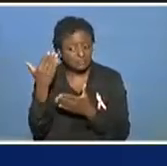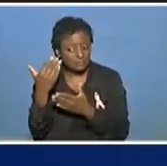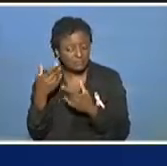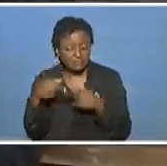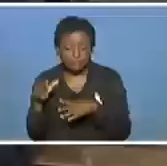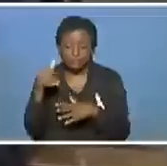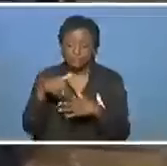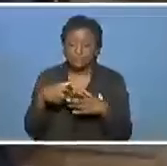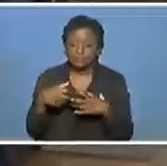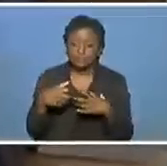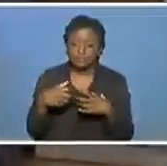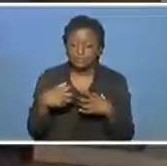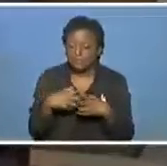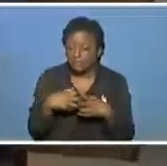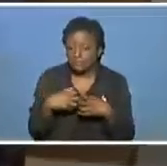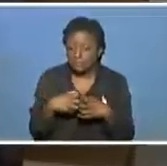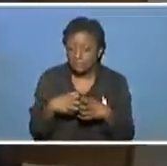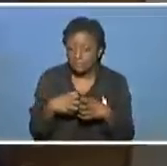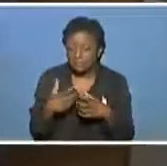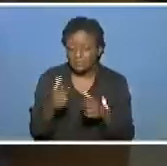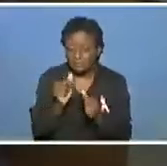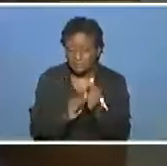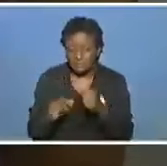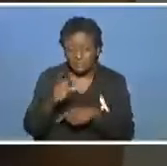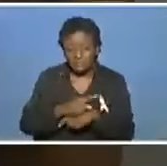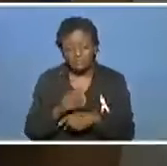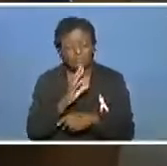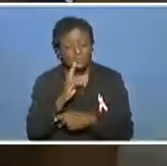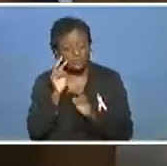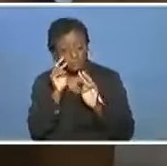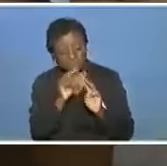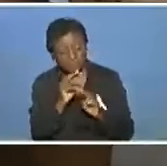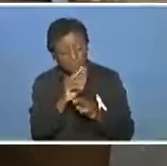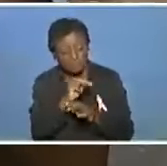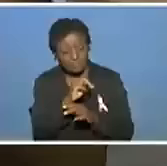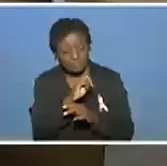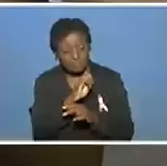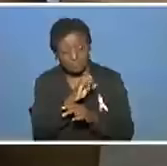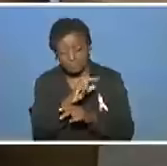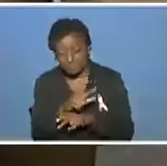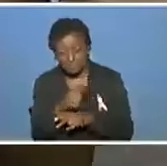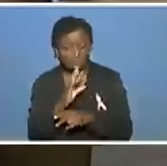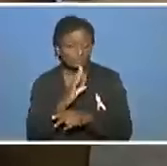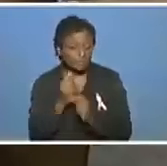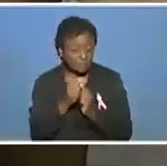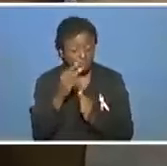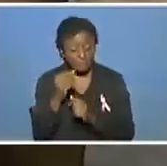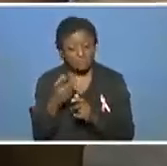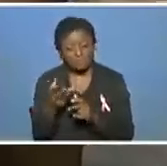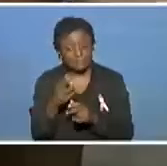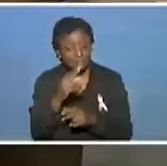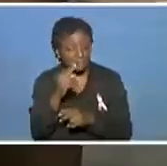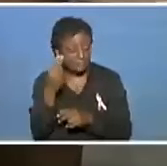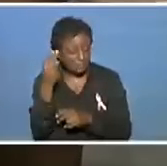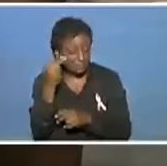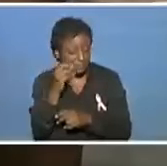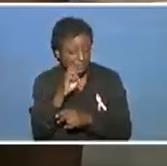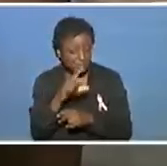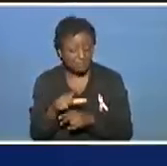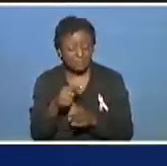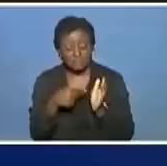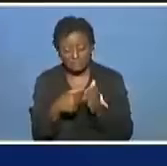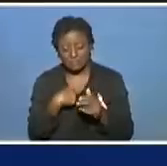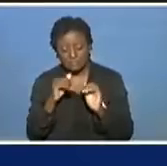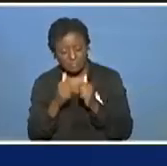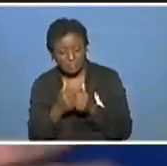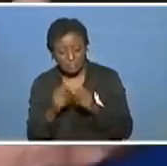every day and watch Neil and talk with Neil about the equipment, the things that we encounter. So Neil showed me how to break down the machine,